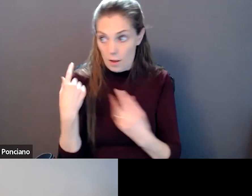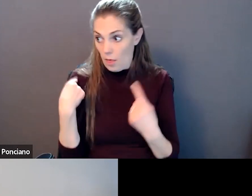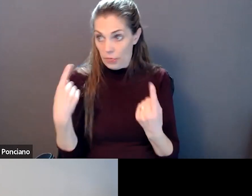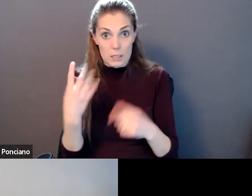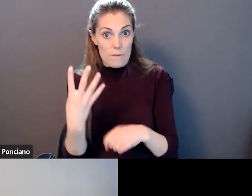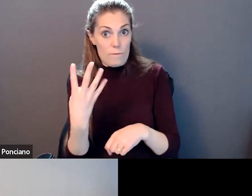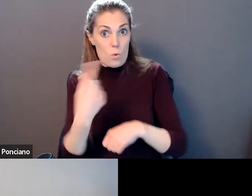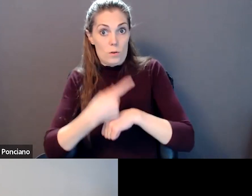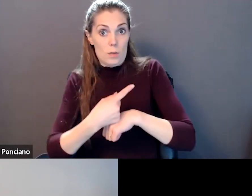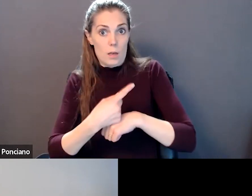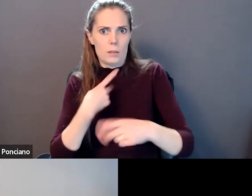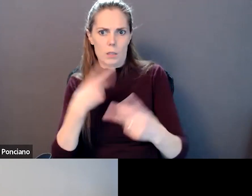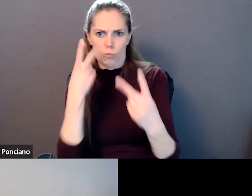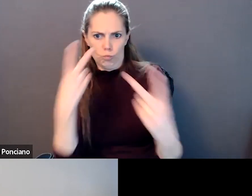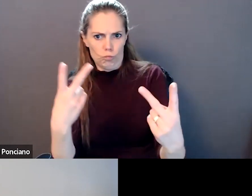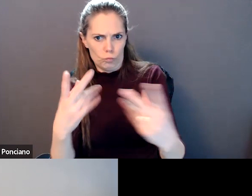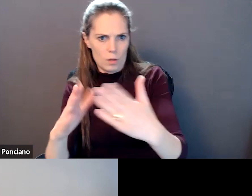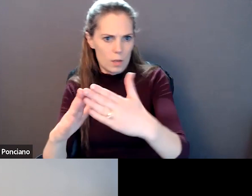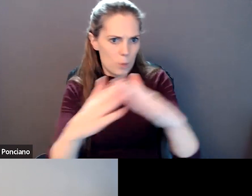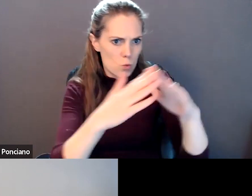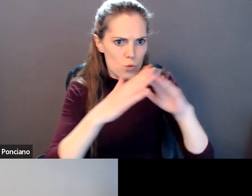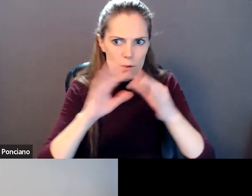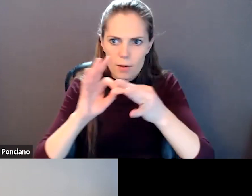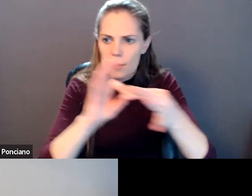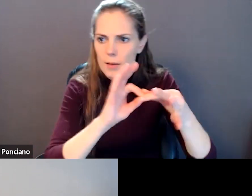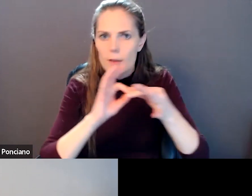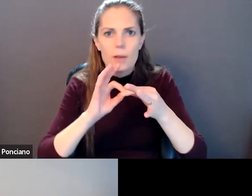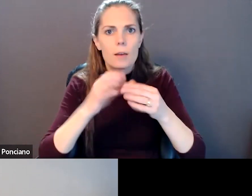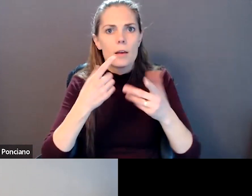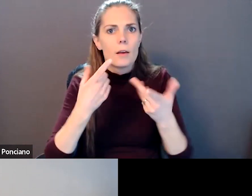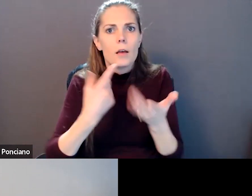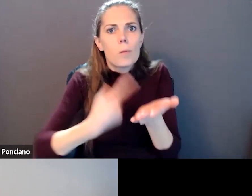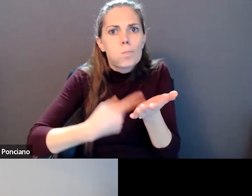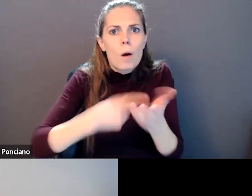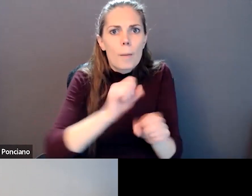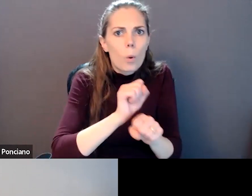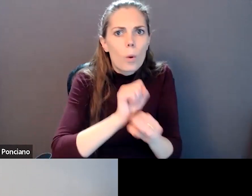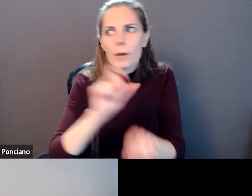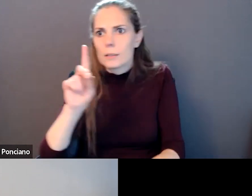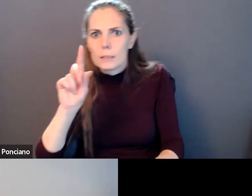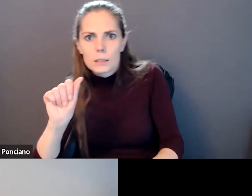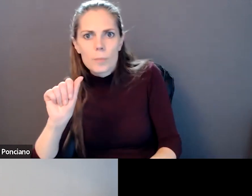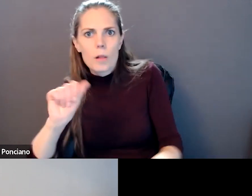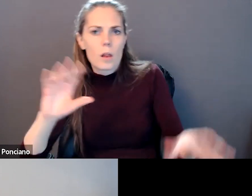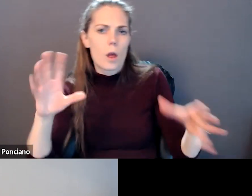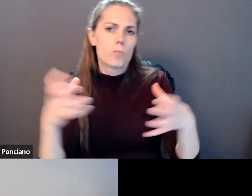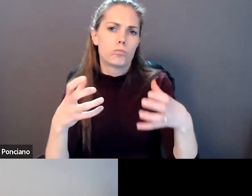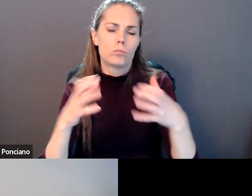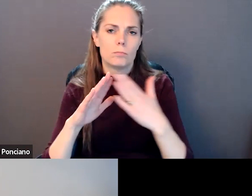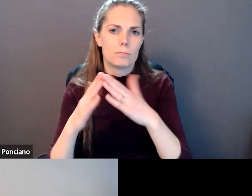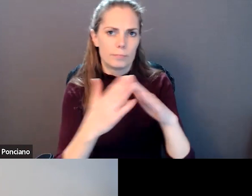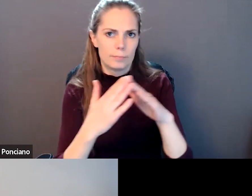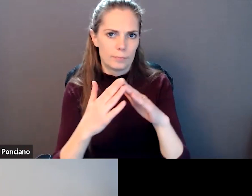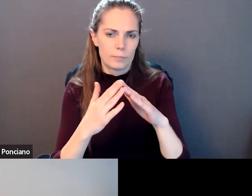come together from so many areas around employment and disability. And I'm really grateful for